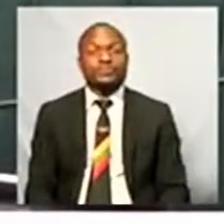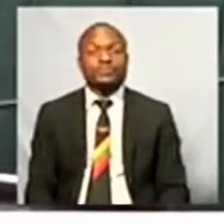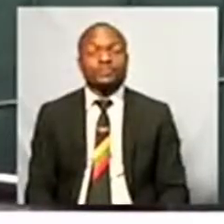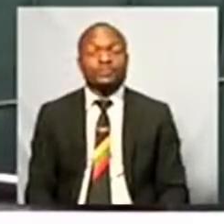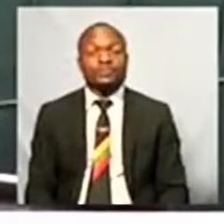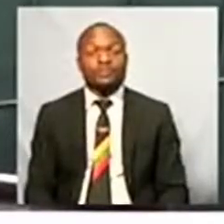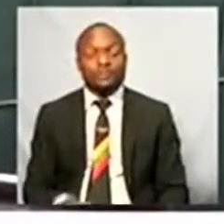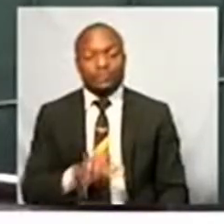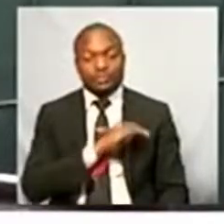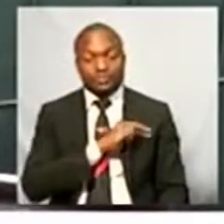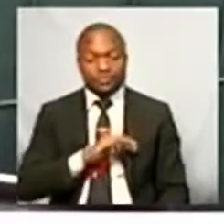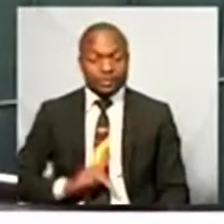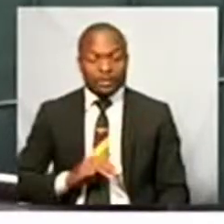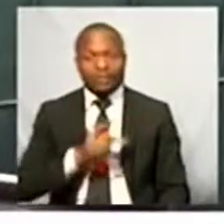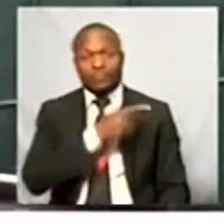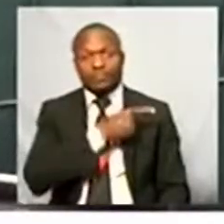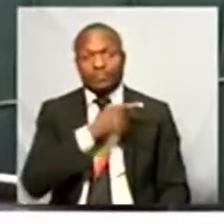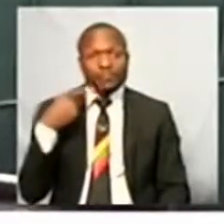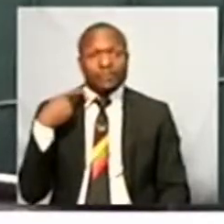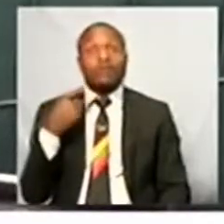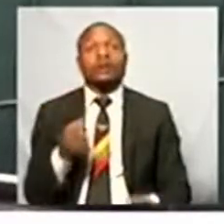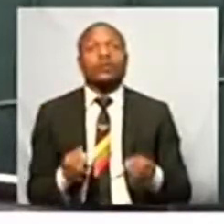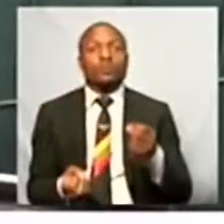by the Member of Parliament for Kabwata,